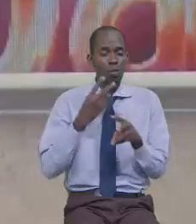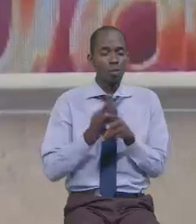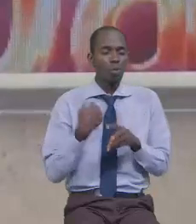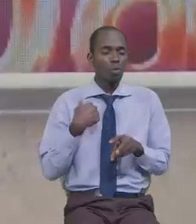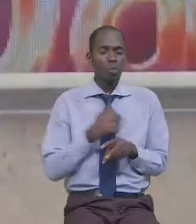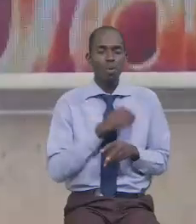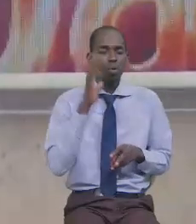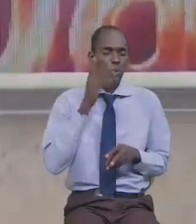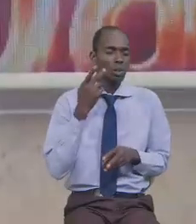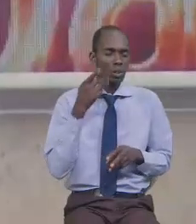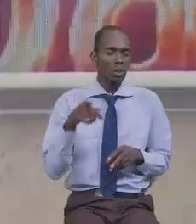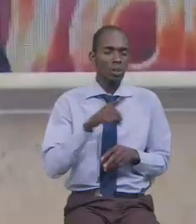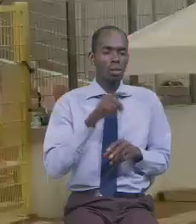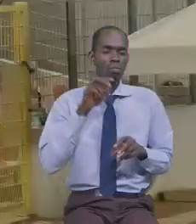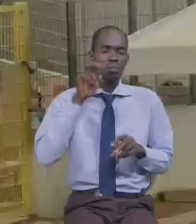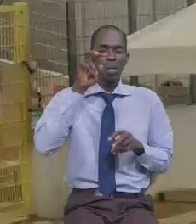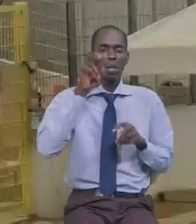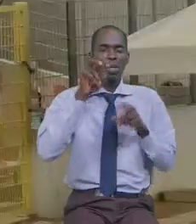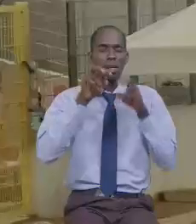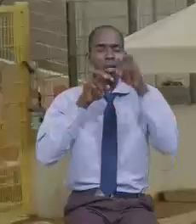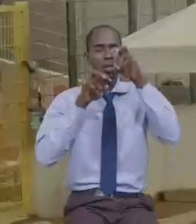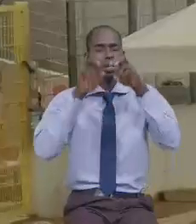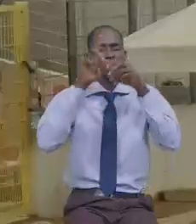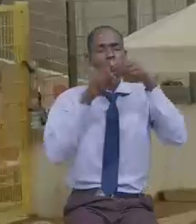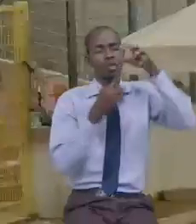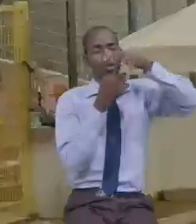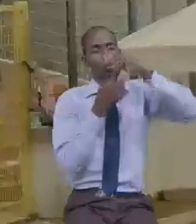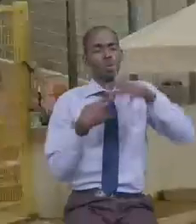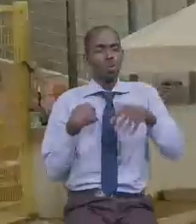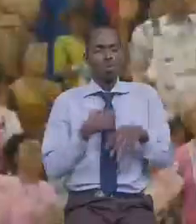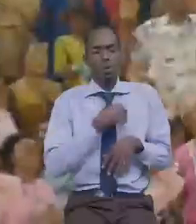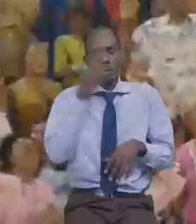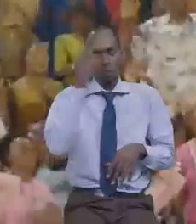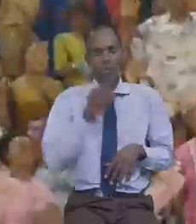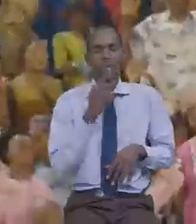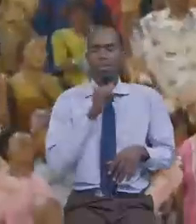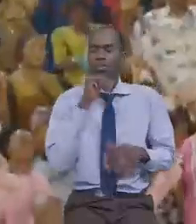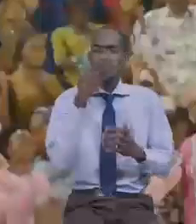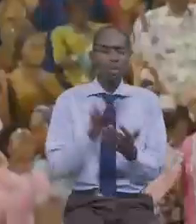the peak we, their parents, have not got to.